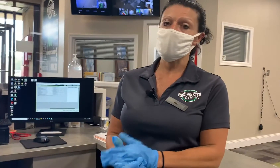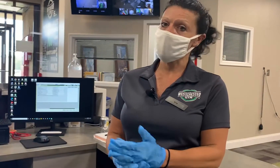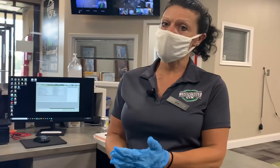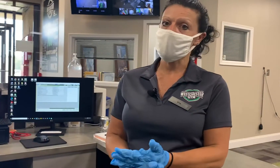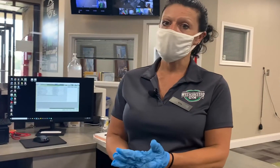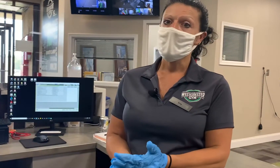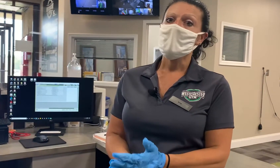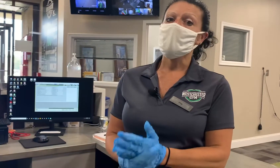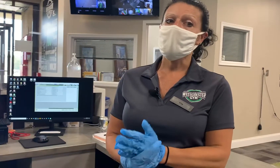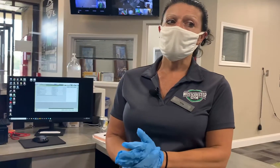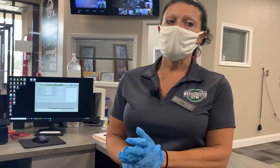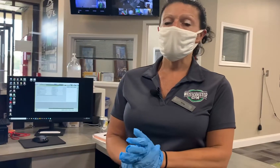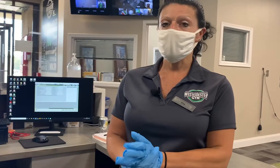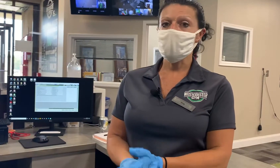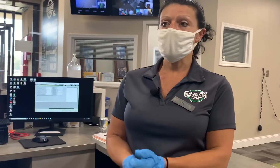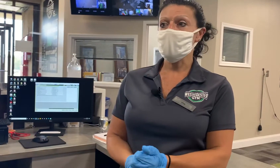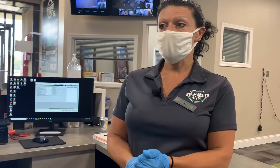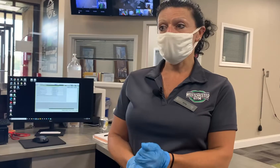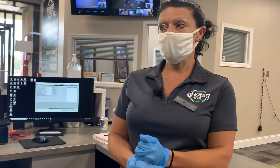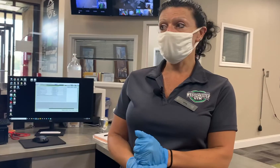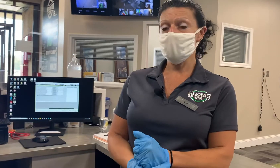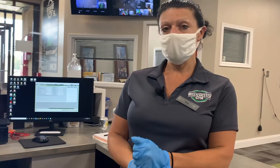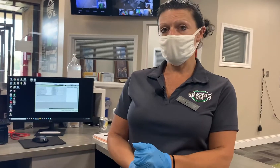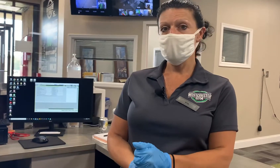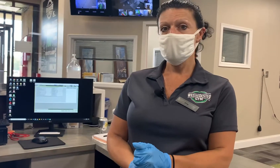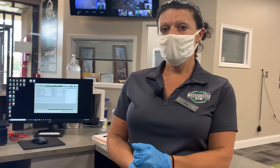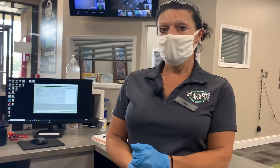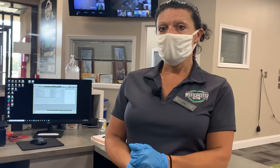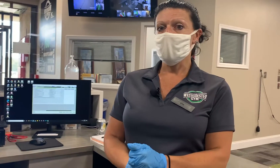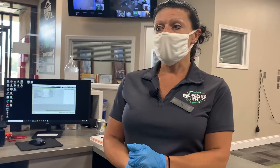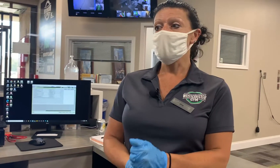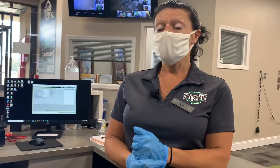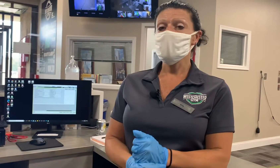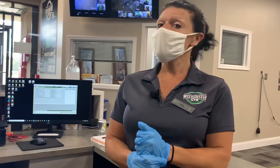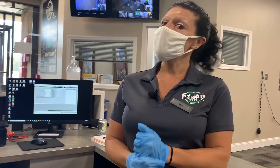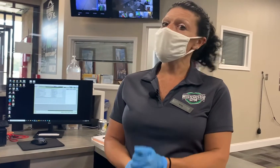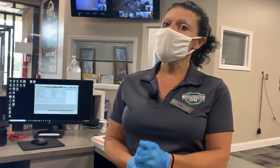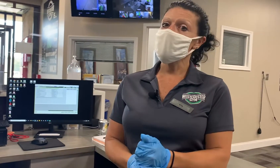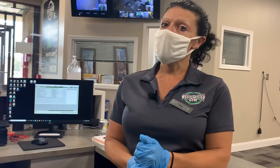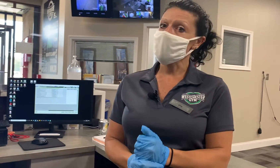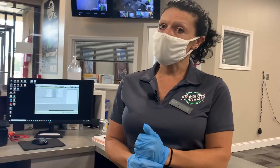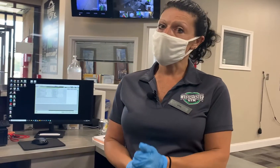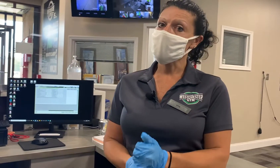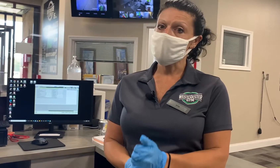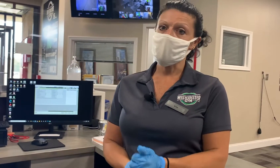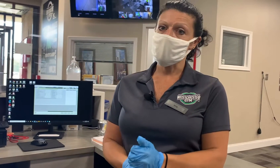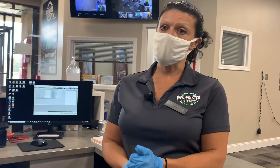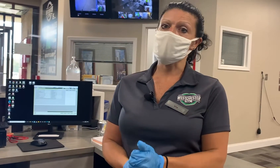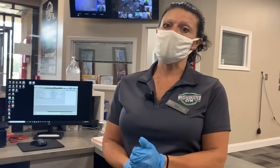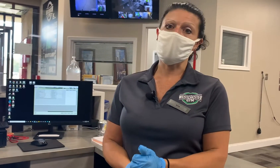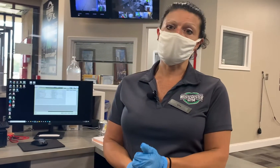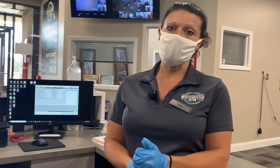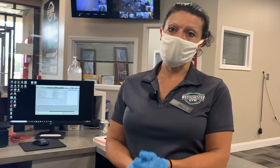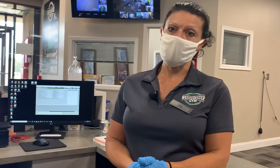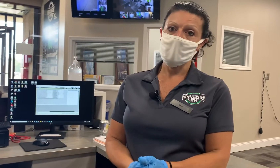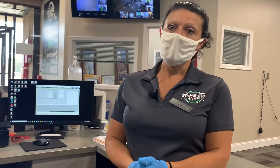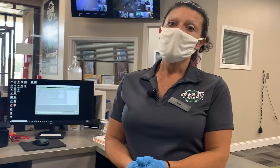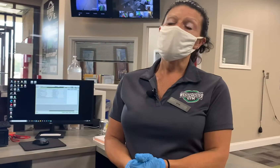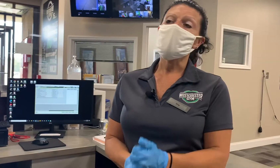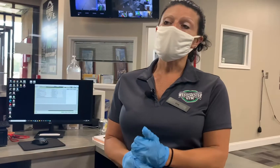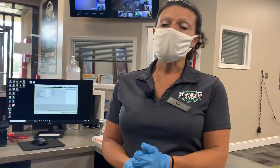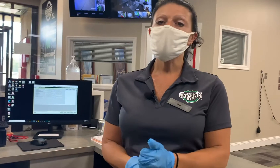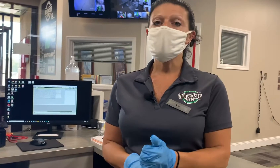in connecticut so far they've been open now for over a month and there has been none not one covet case coming out of a